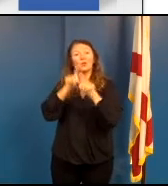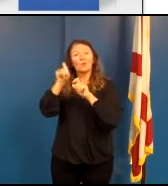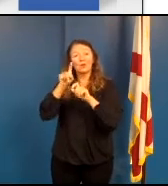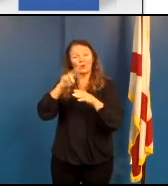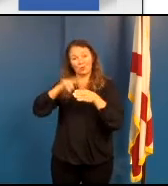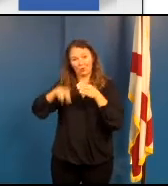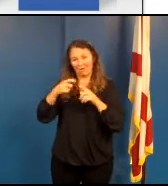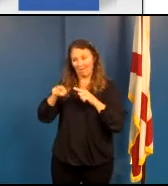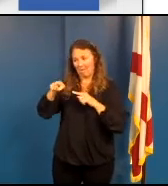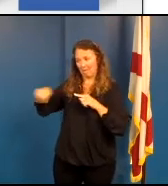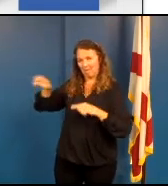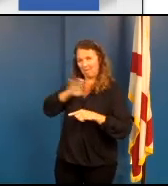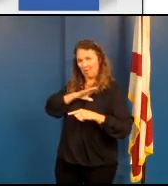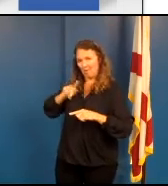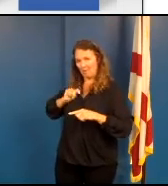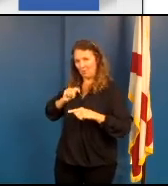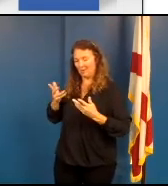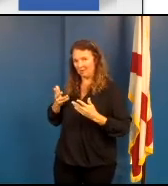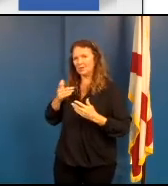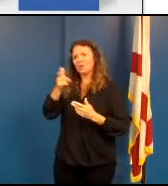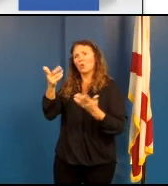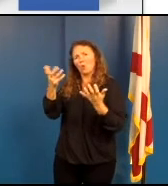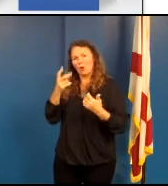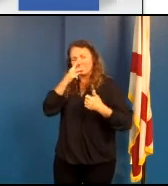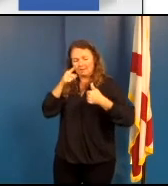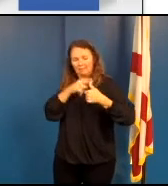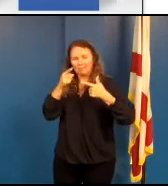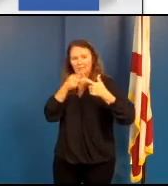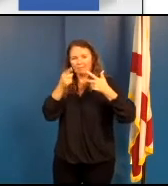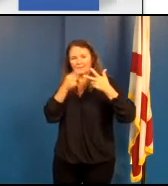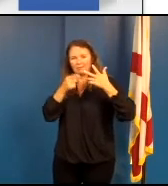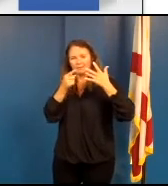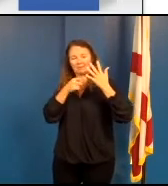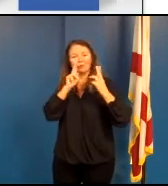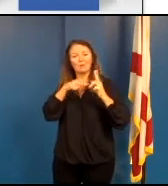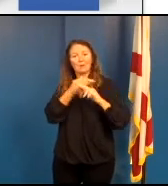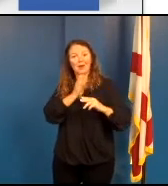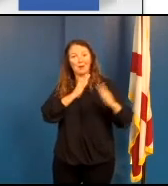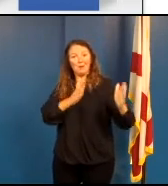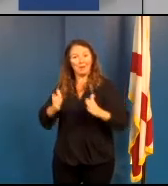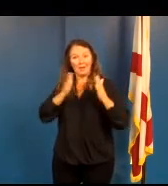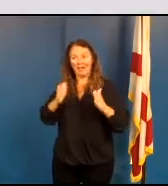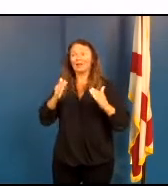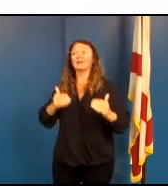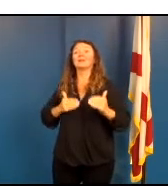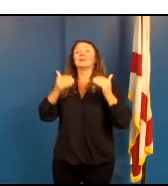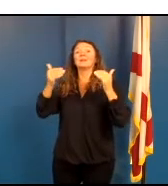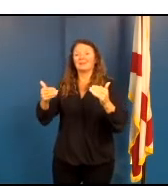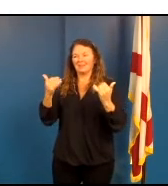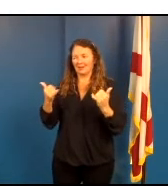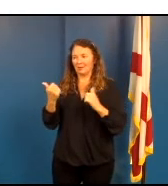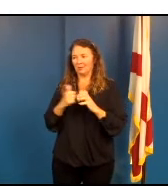board and what you said you wanted to see in terms of the strategic plan. If you can go to the next slide.